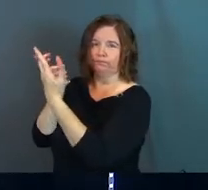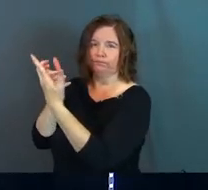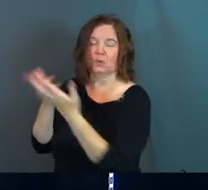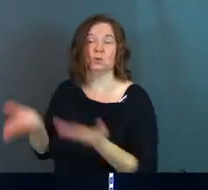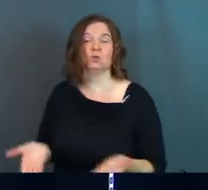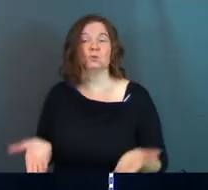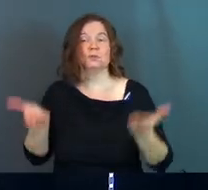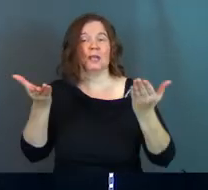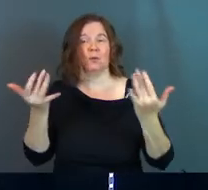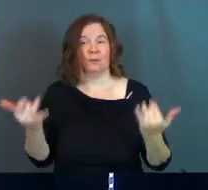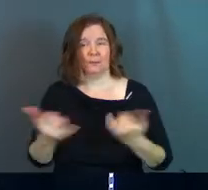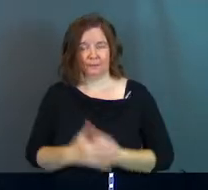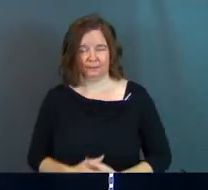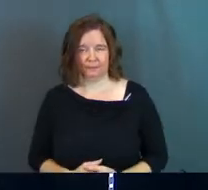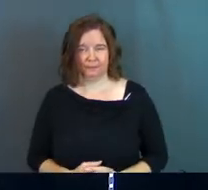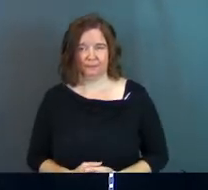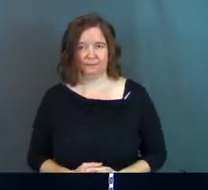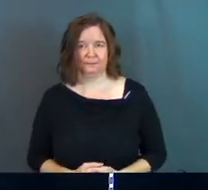you guys stand right now?